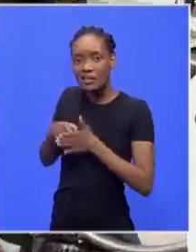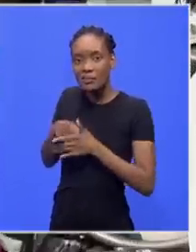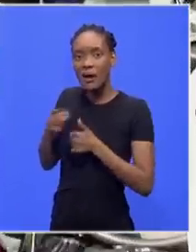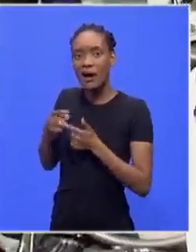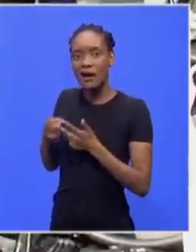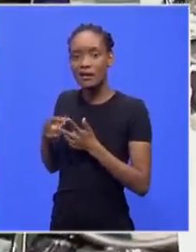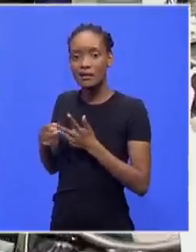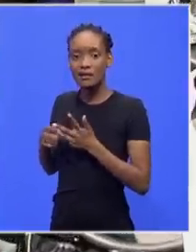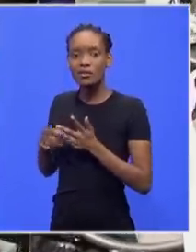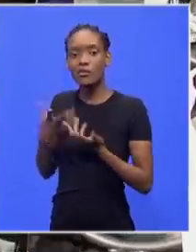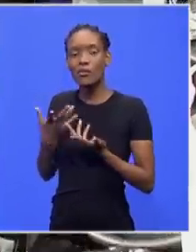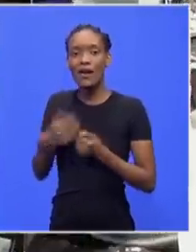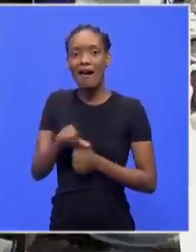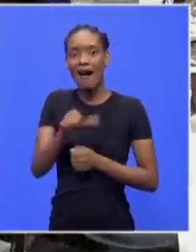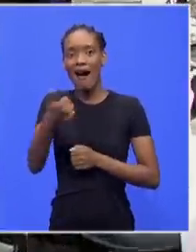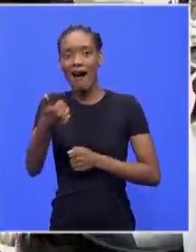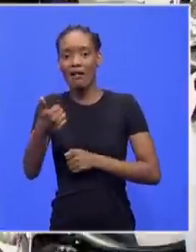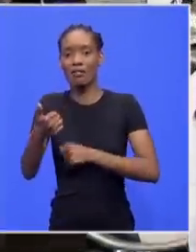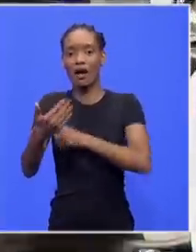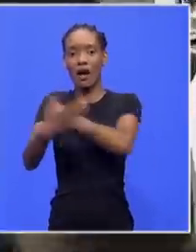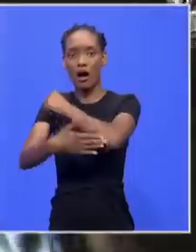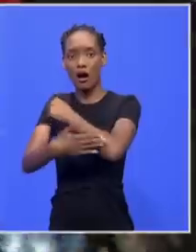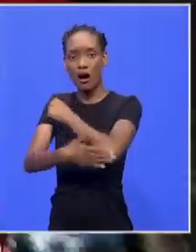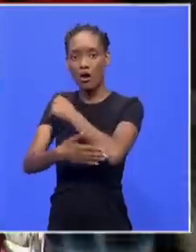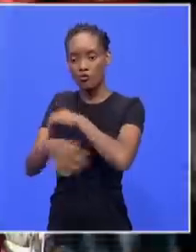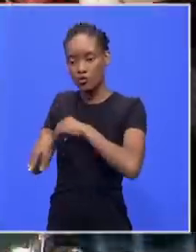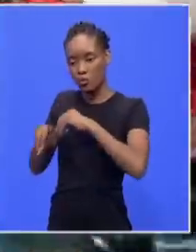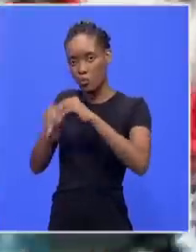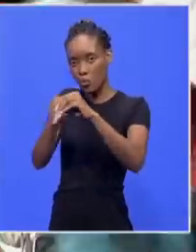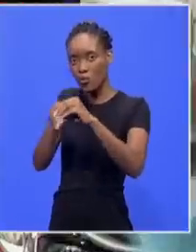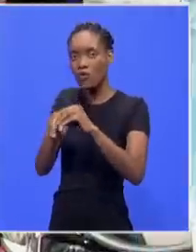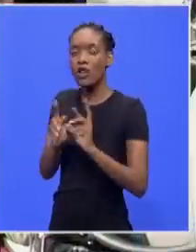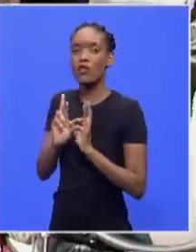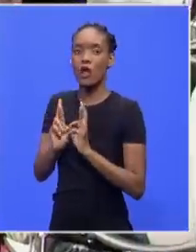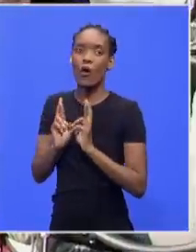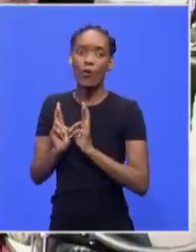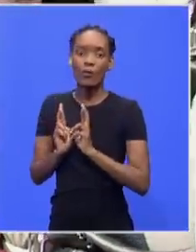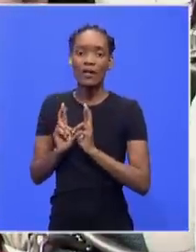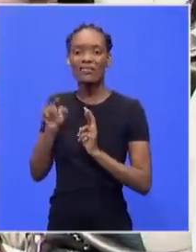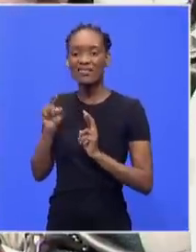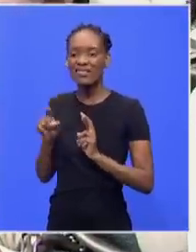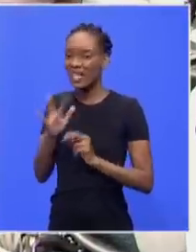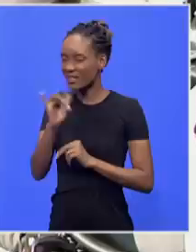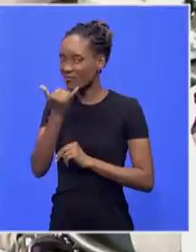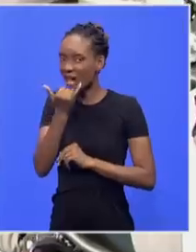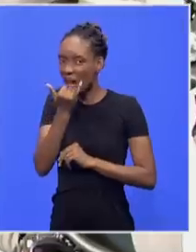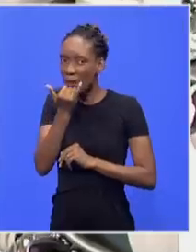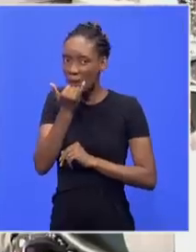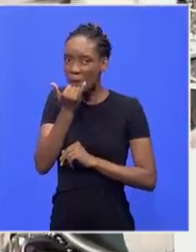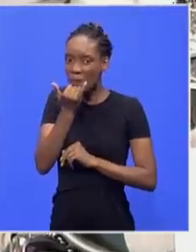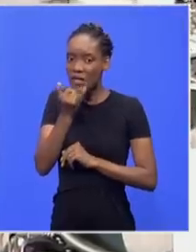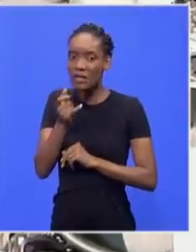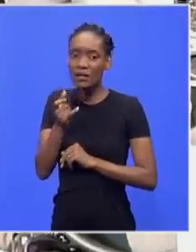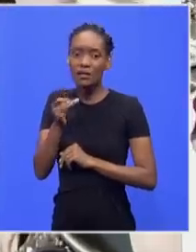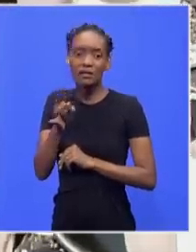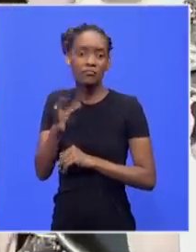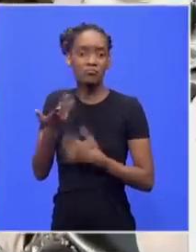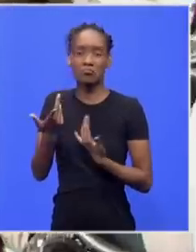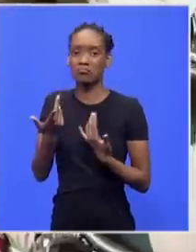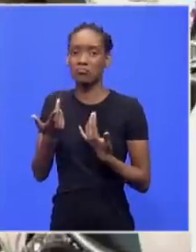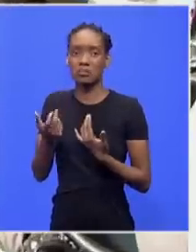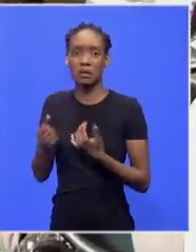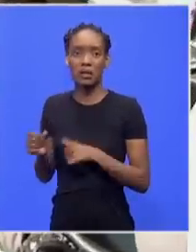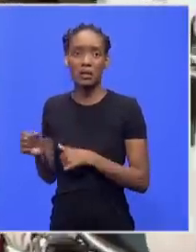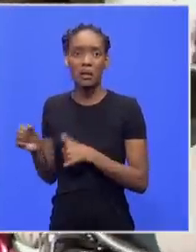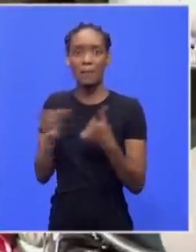to a third country. They were also saying that they are even happy with being redeployed or taken to